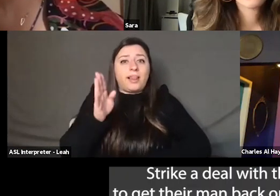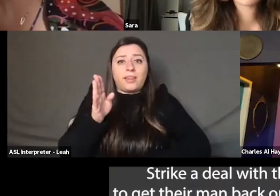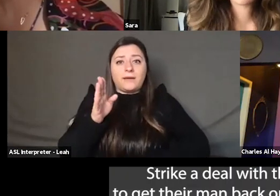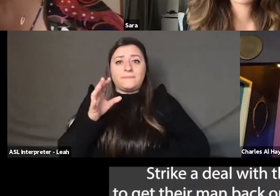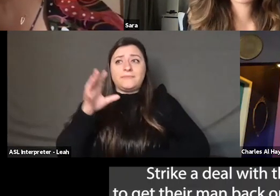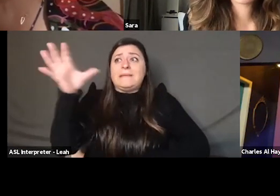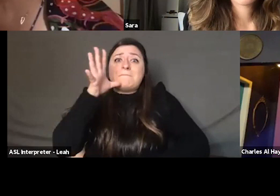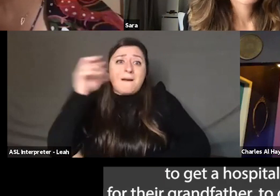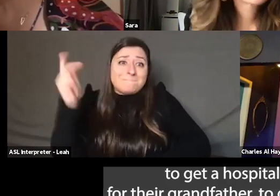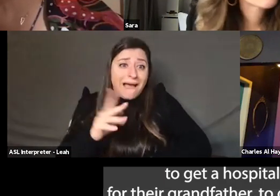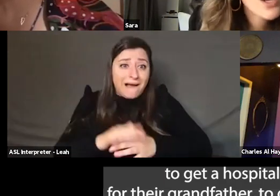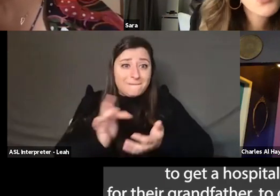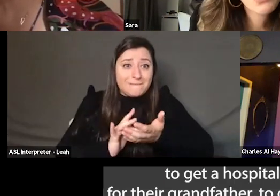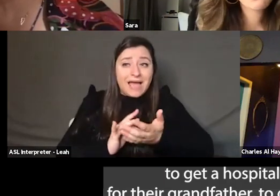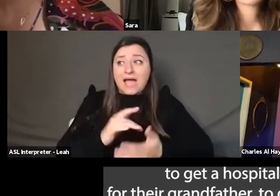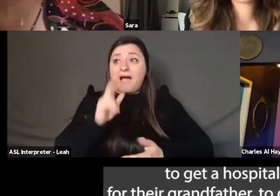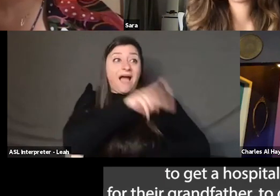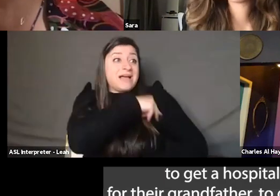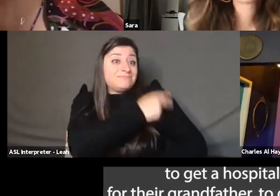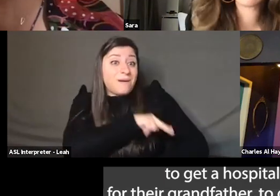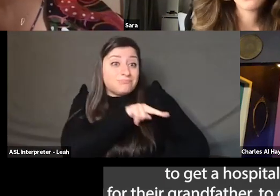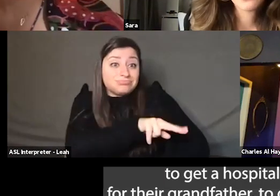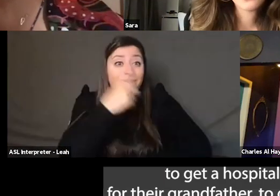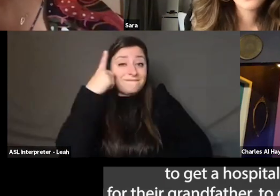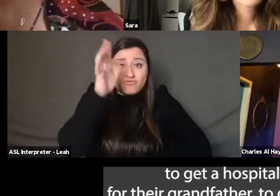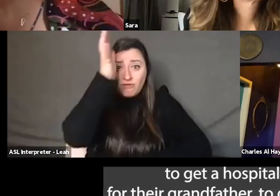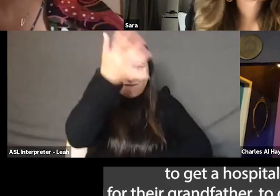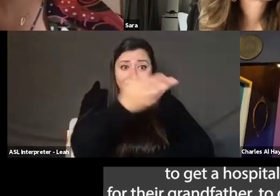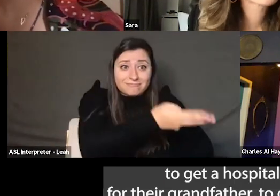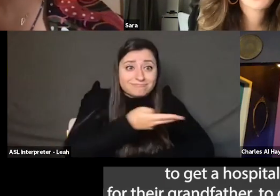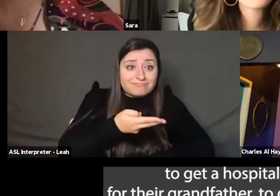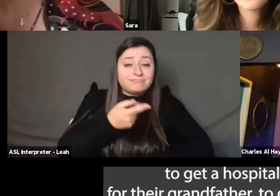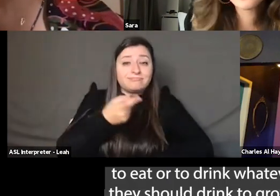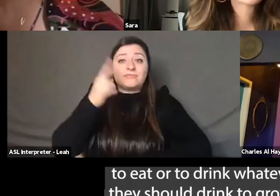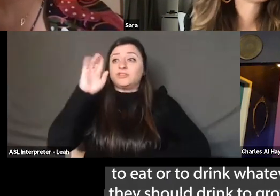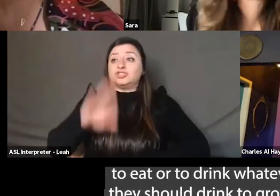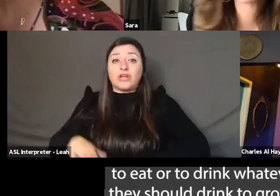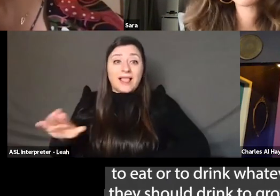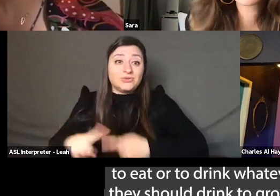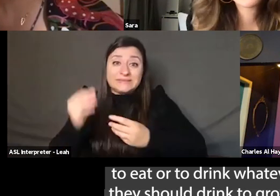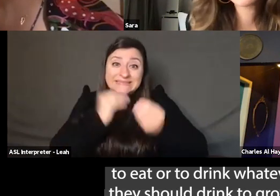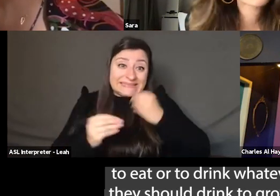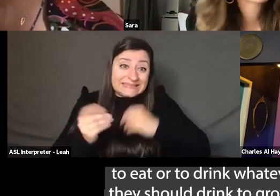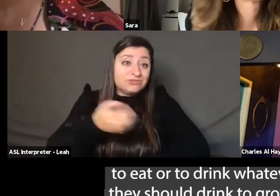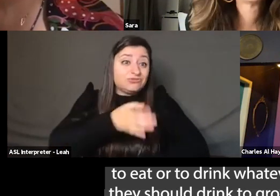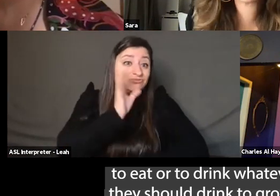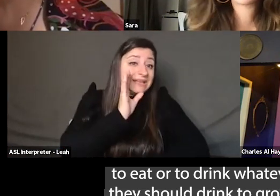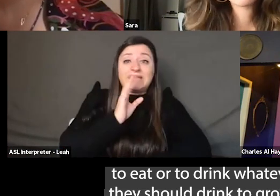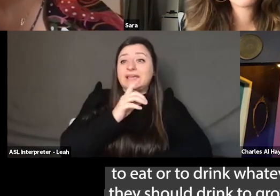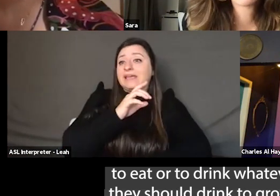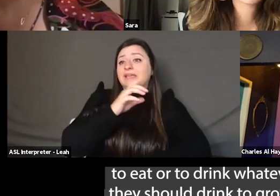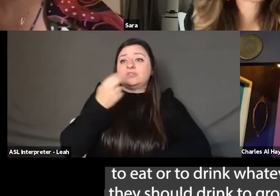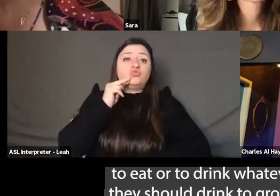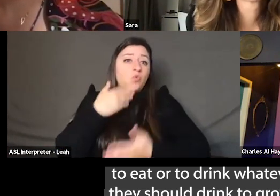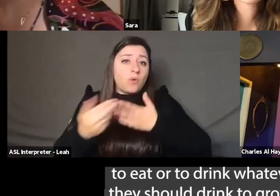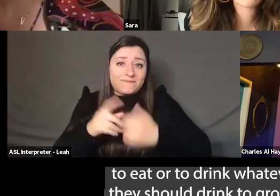get their mom back on their meds, to get a hospital bed for their grandfather, to get their child to eat or to drink whatever nutrients